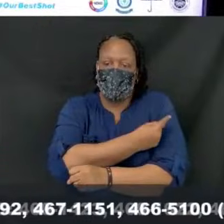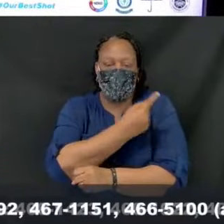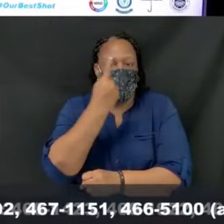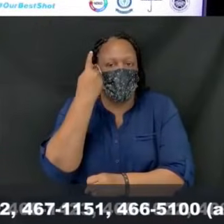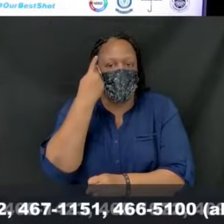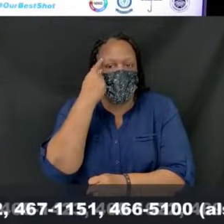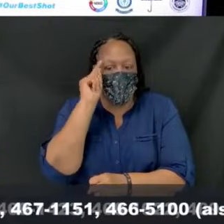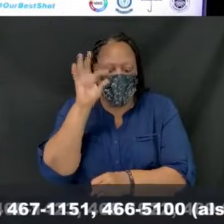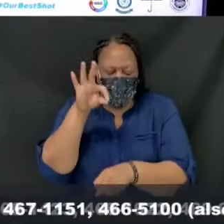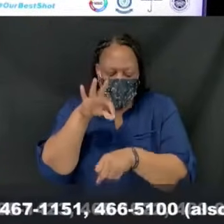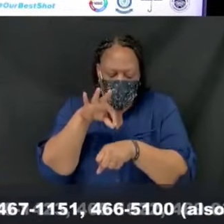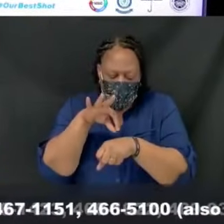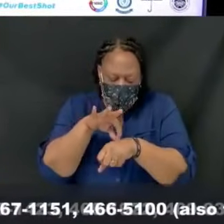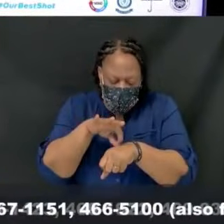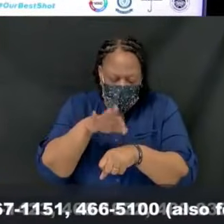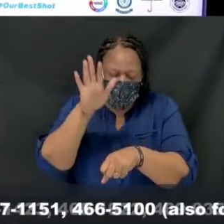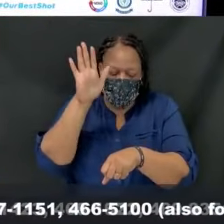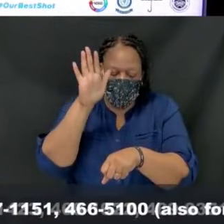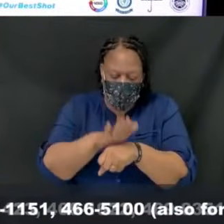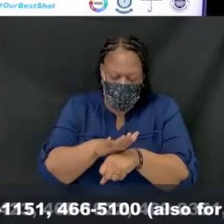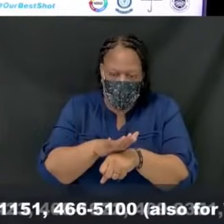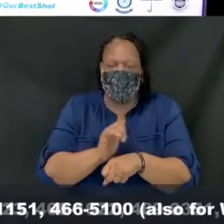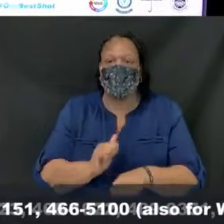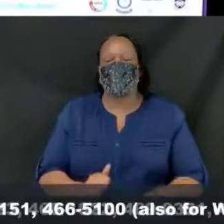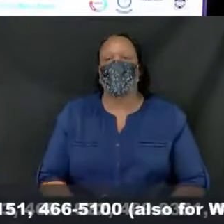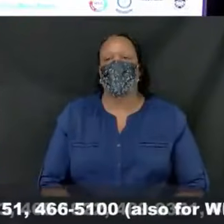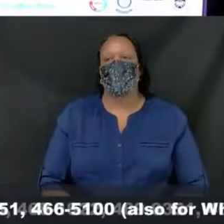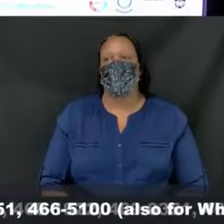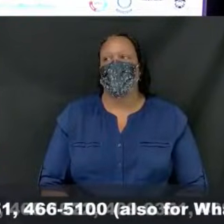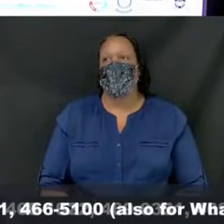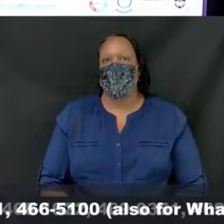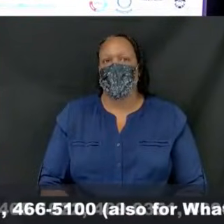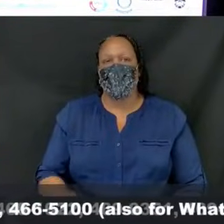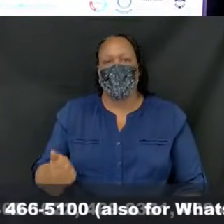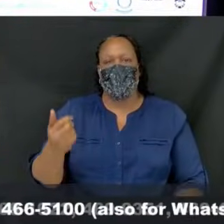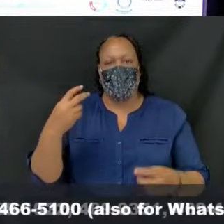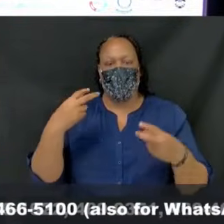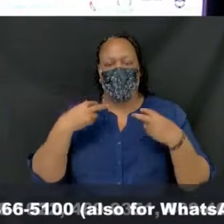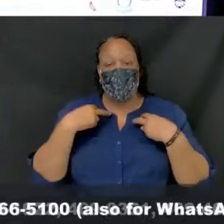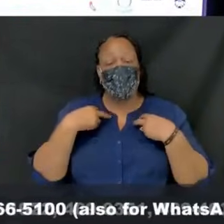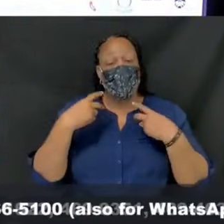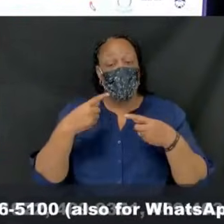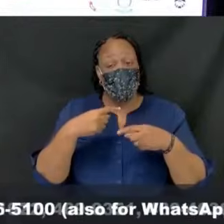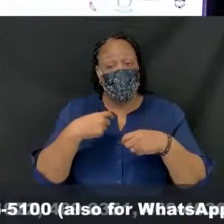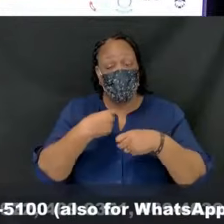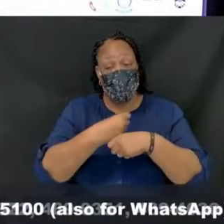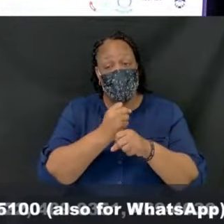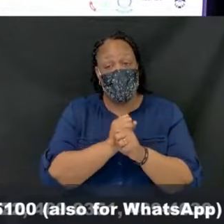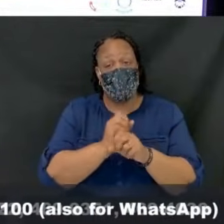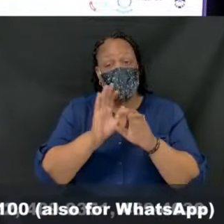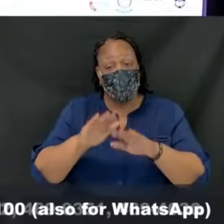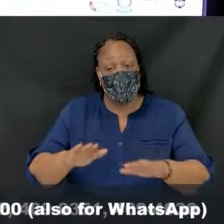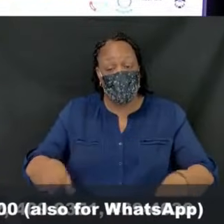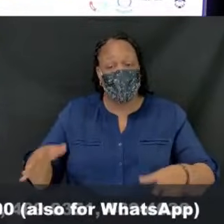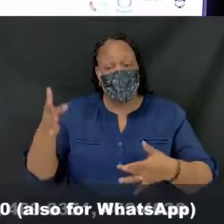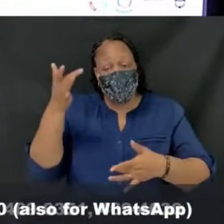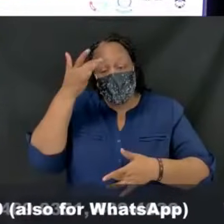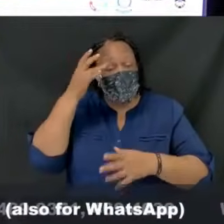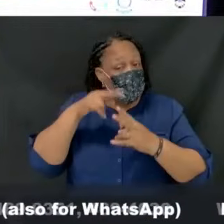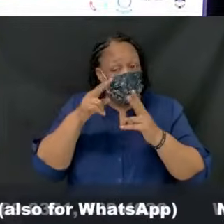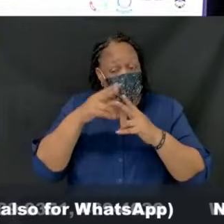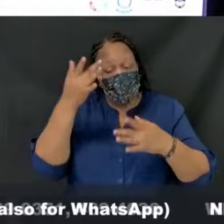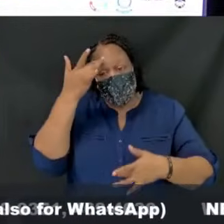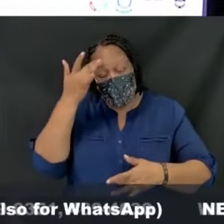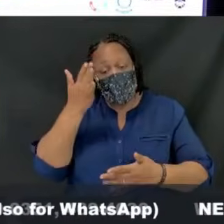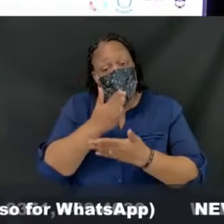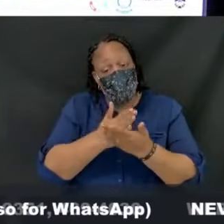to 500,000 people a year in Africa, two-thirds of